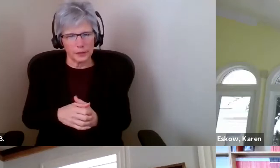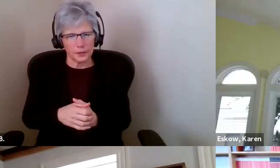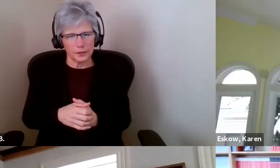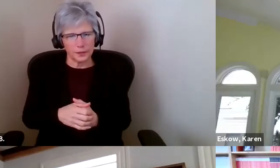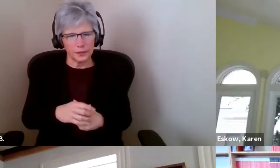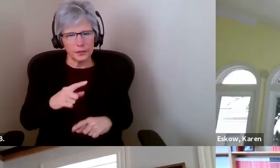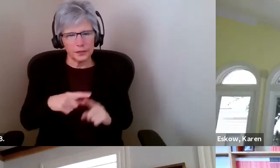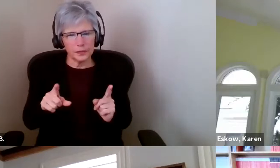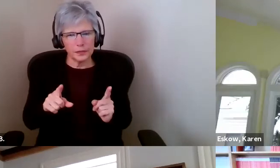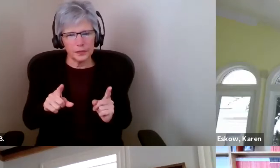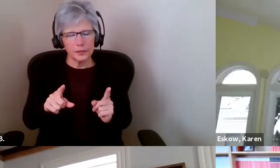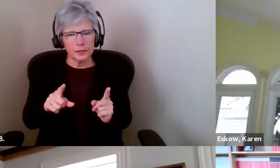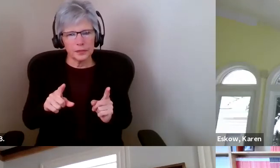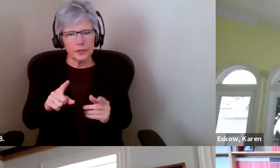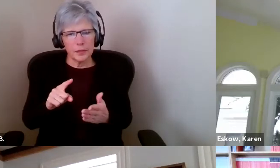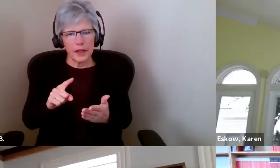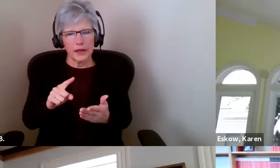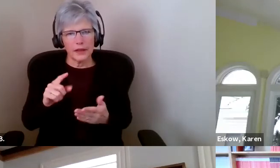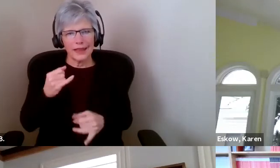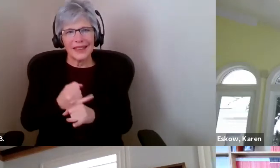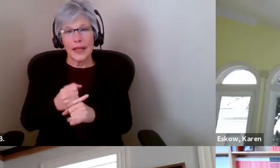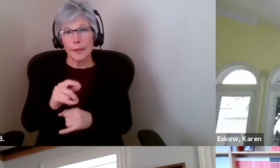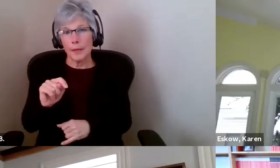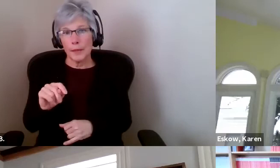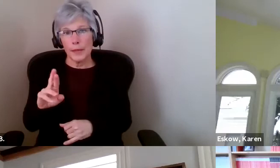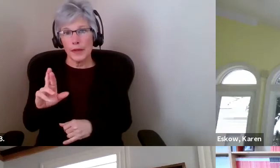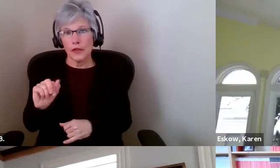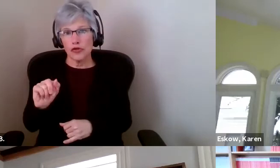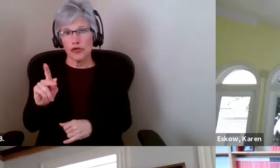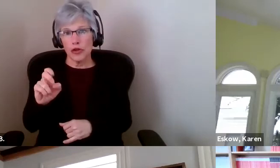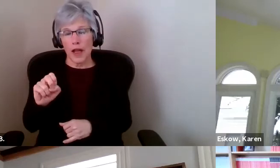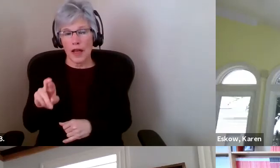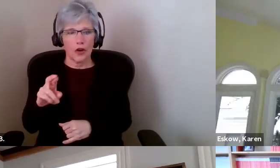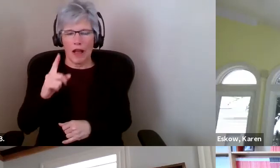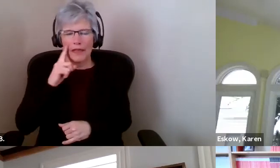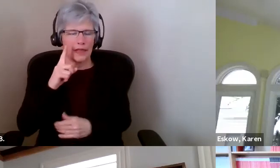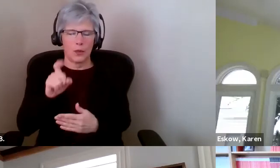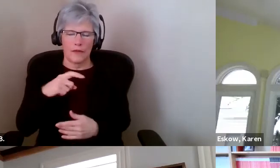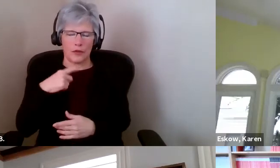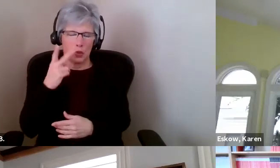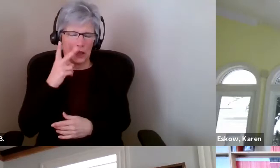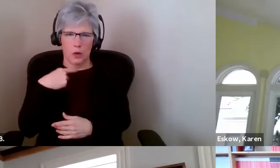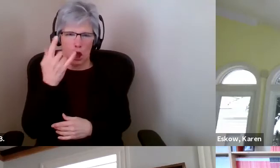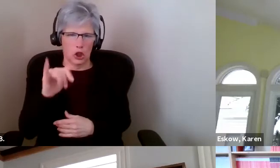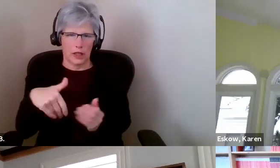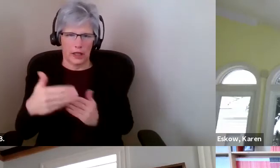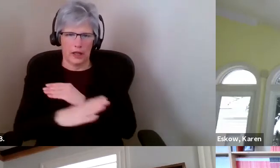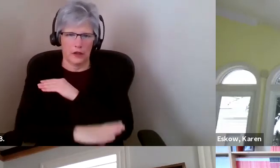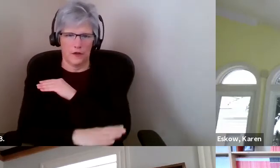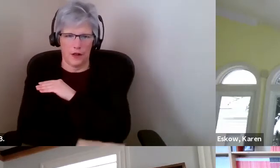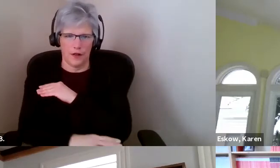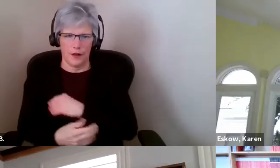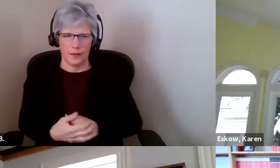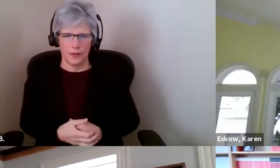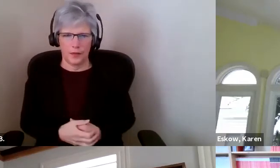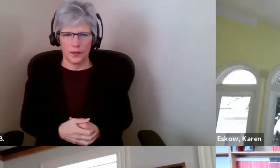check process, or what did I call campus tracker, I think we just have to see how things are going by then. I would hate to say that